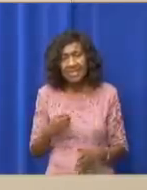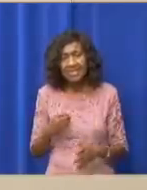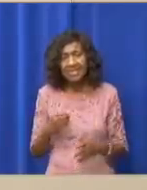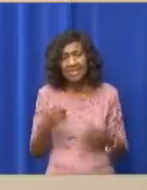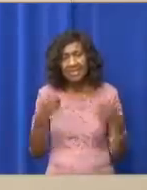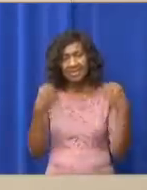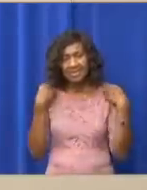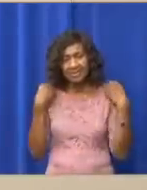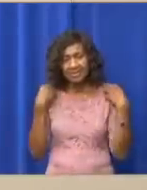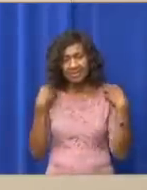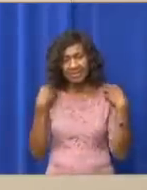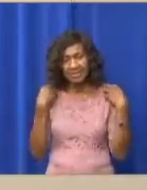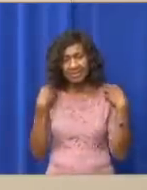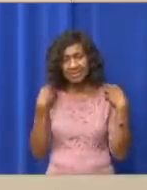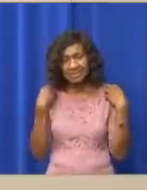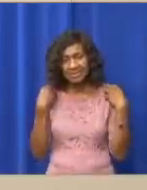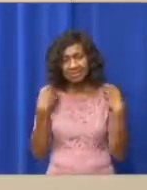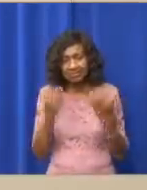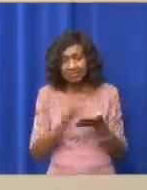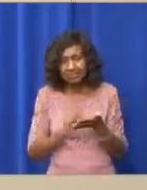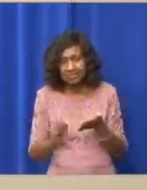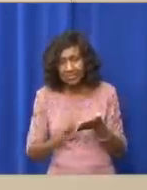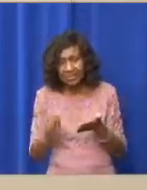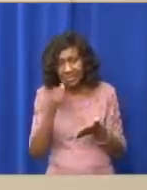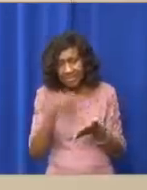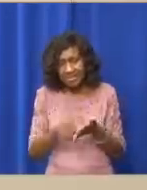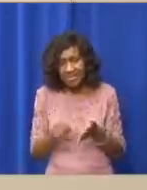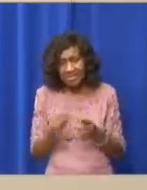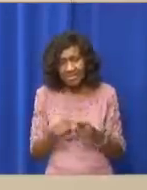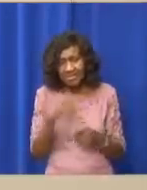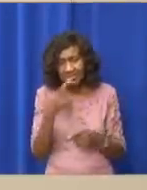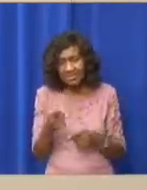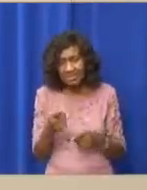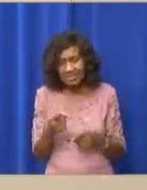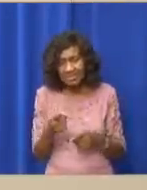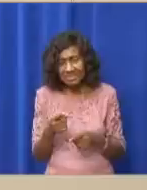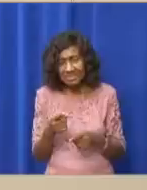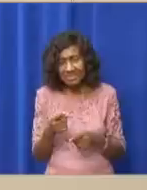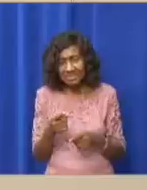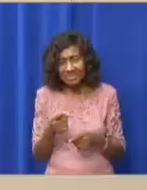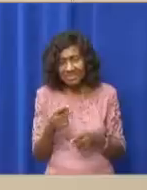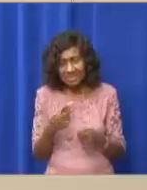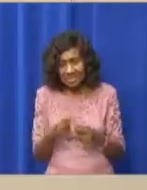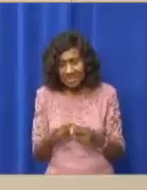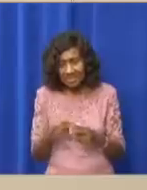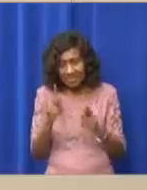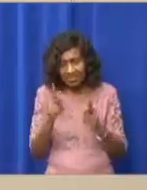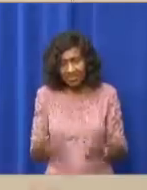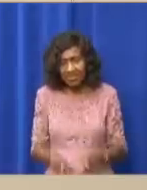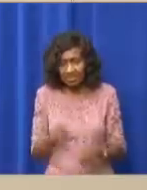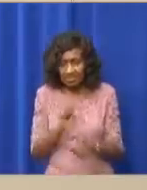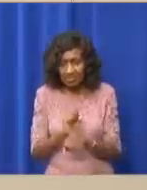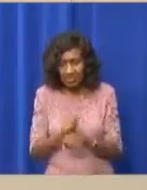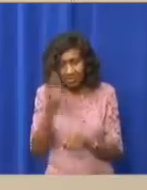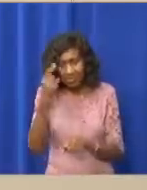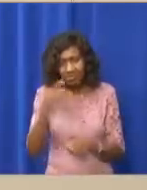person, the HR person, whoever it is, writes a letter saying, Mary Ebanks works for my company, which has